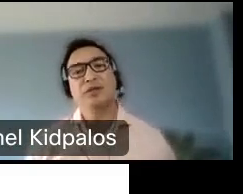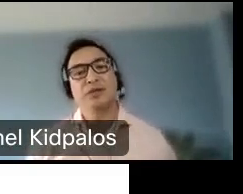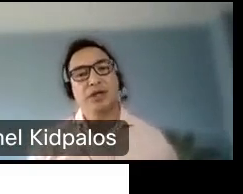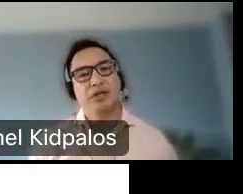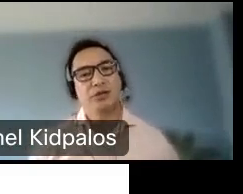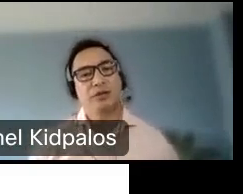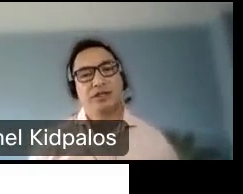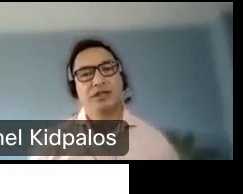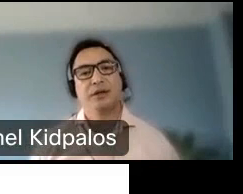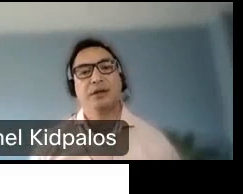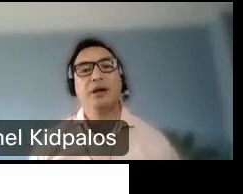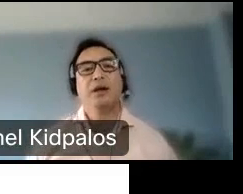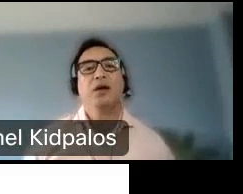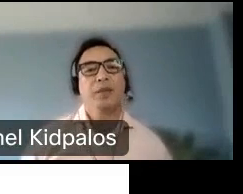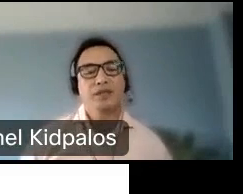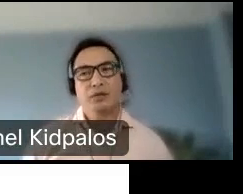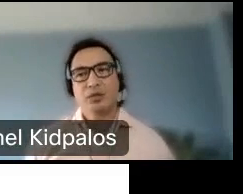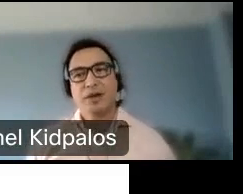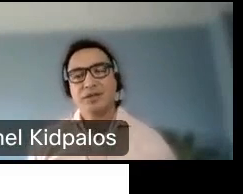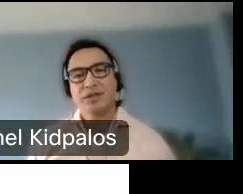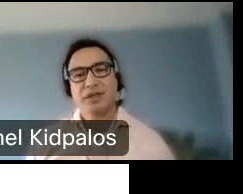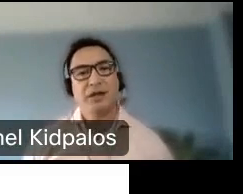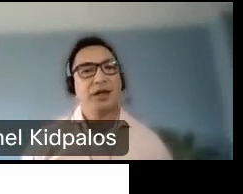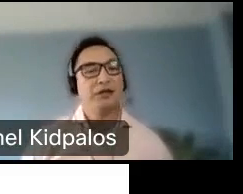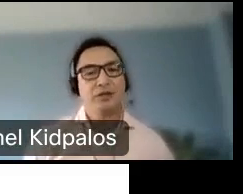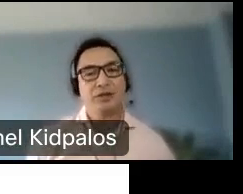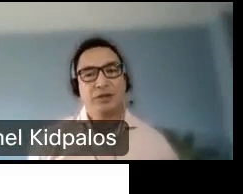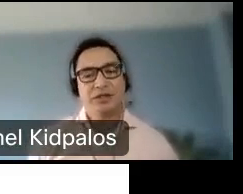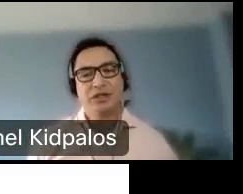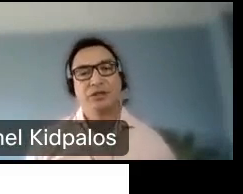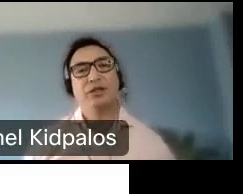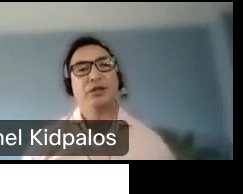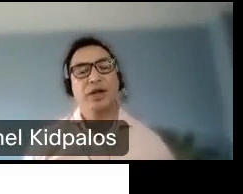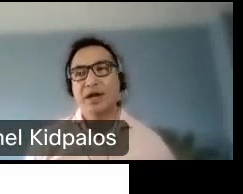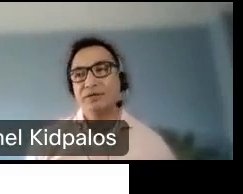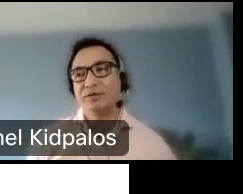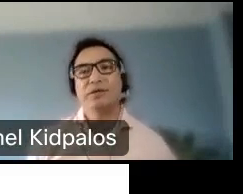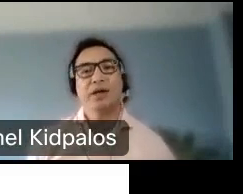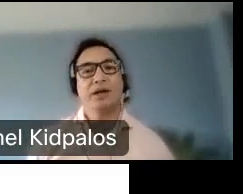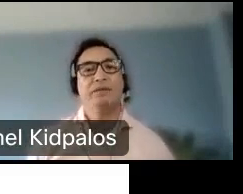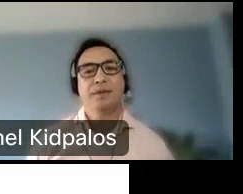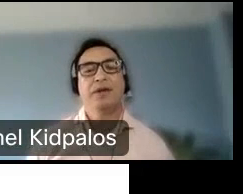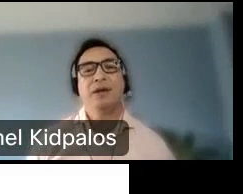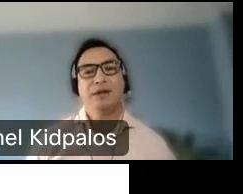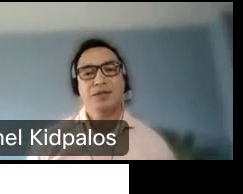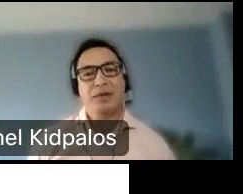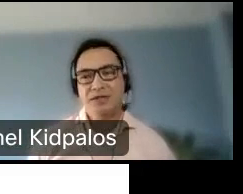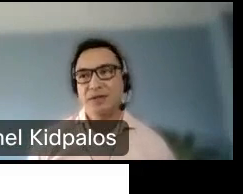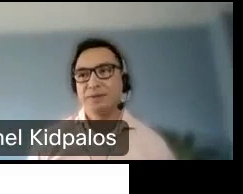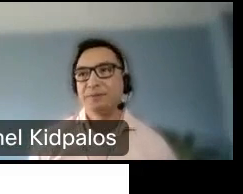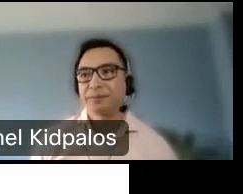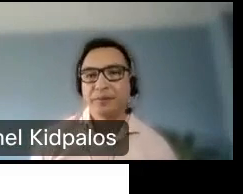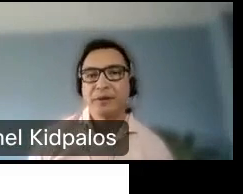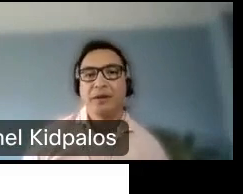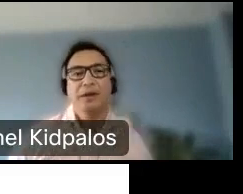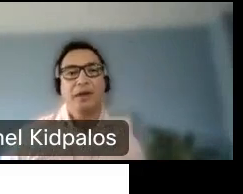with regards to their existing open disclosure policy, and a lot of these organizations, they don't have this policy.